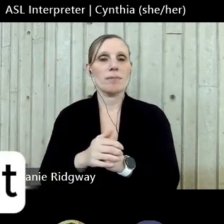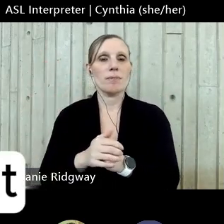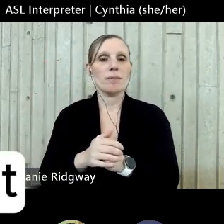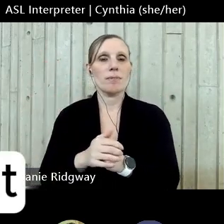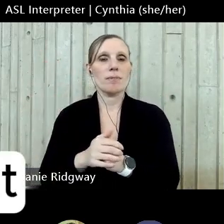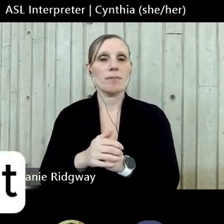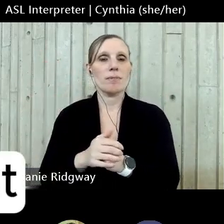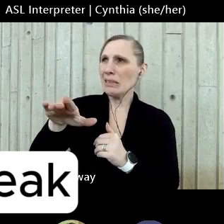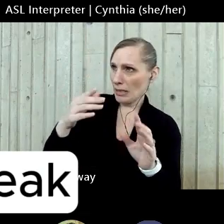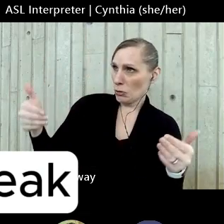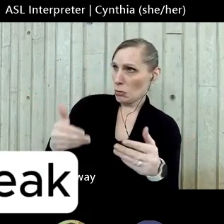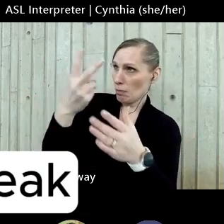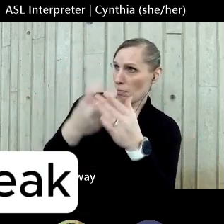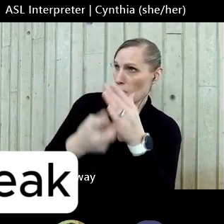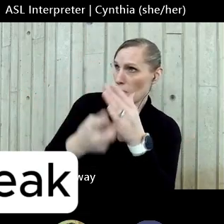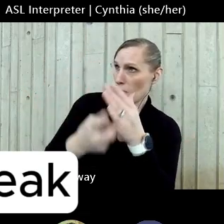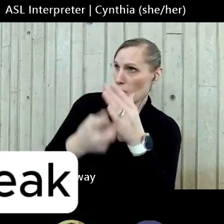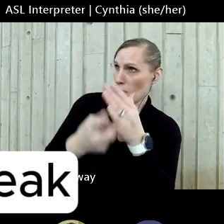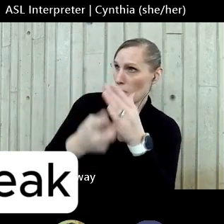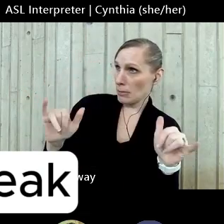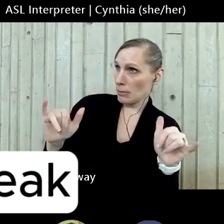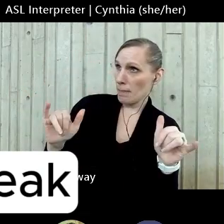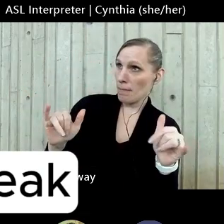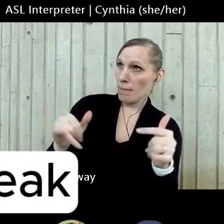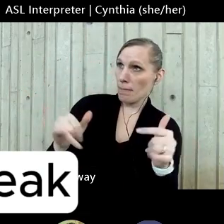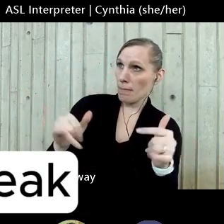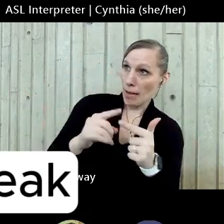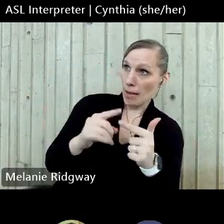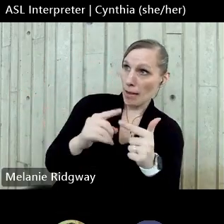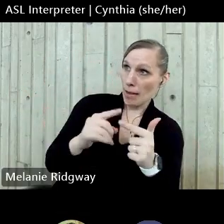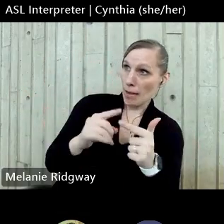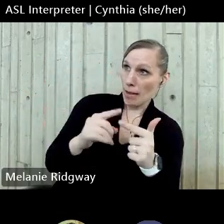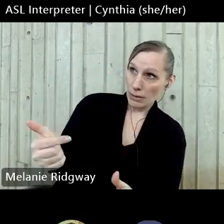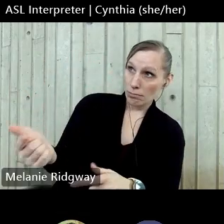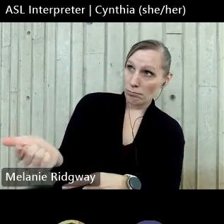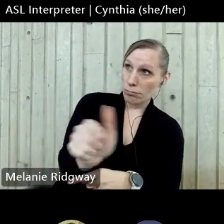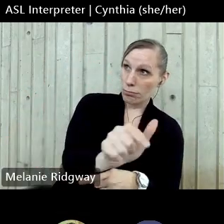both presenters first and then have them speak? Each person speak?